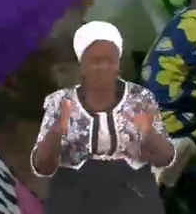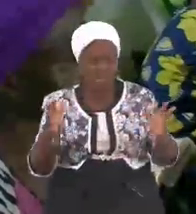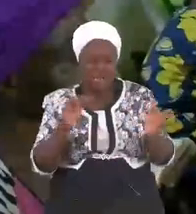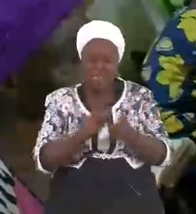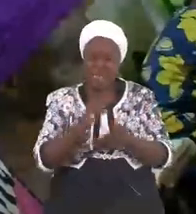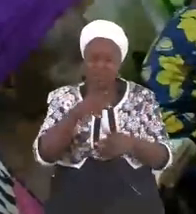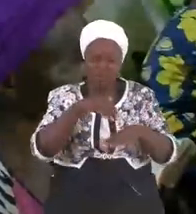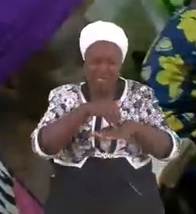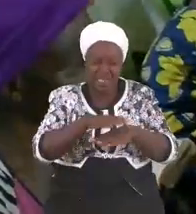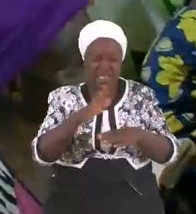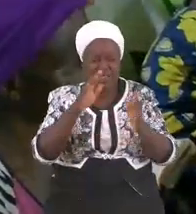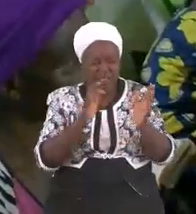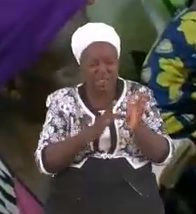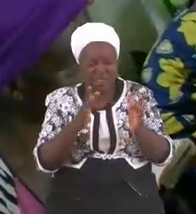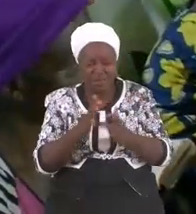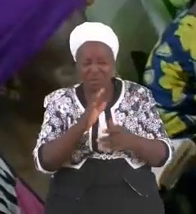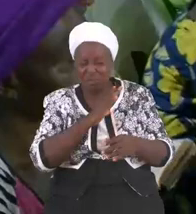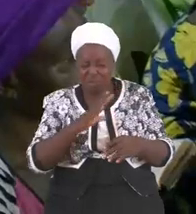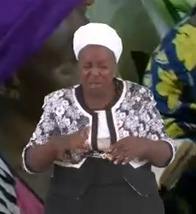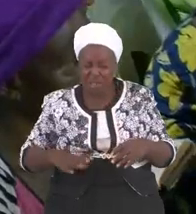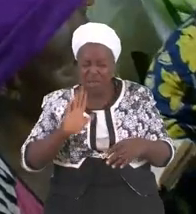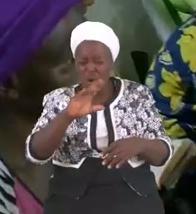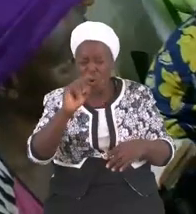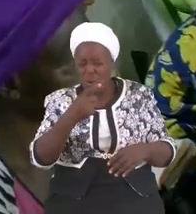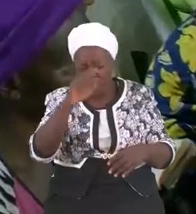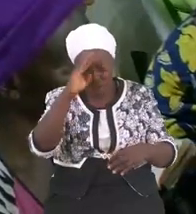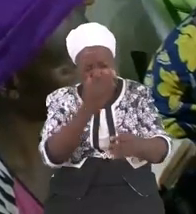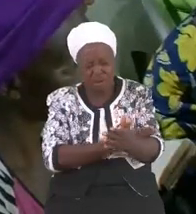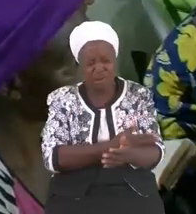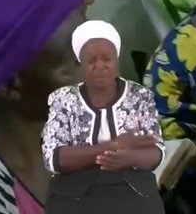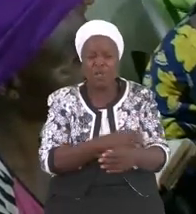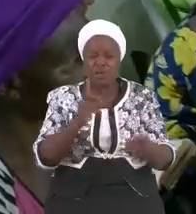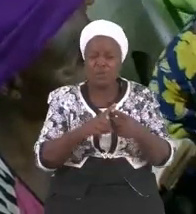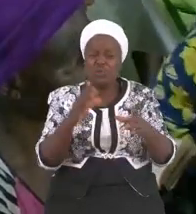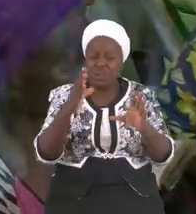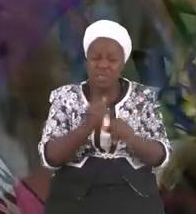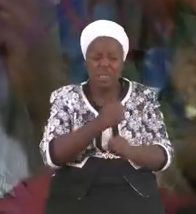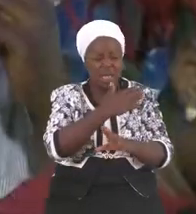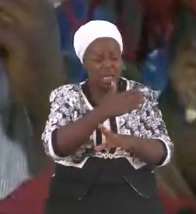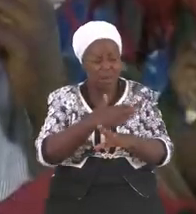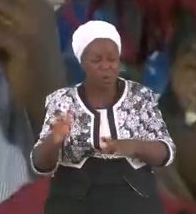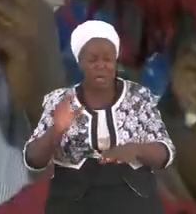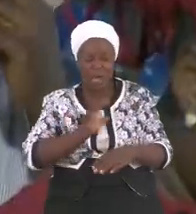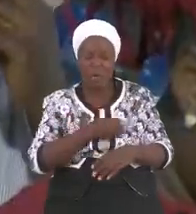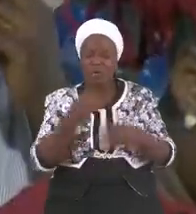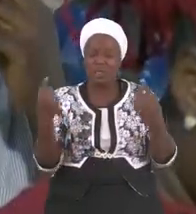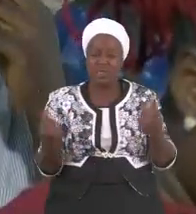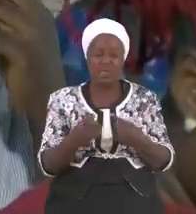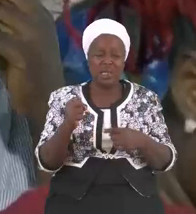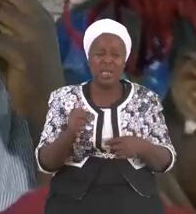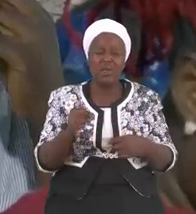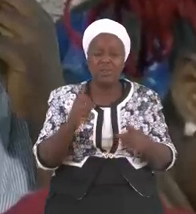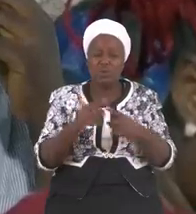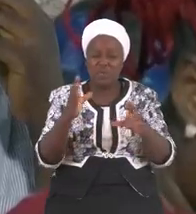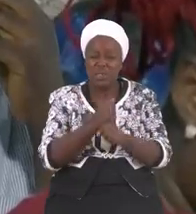sent Jesus Christ, your only begotten Son, to take away our sin, take away our